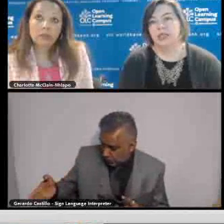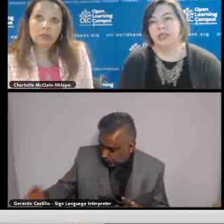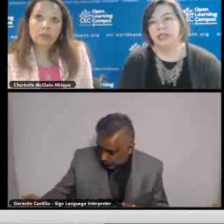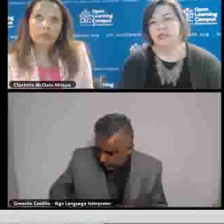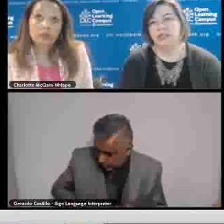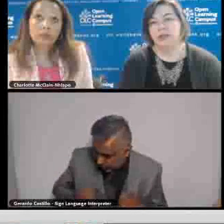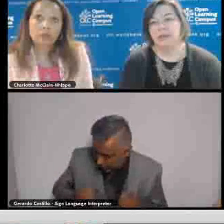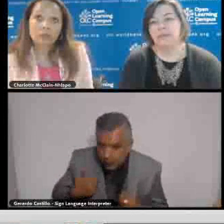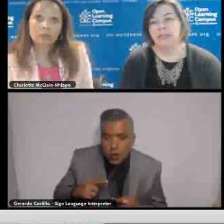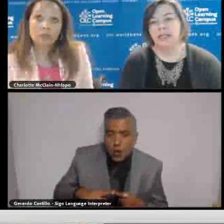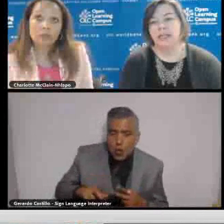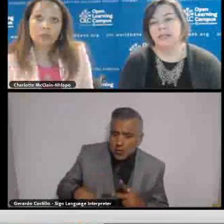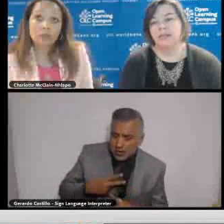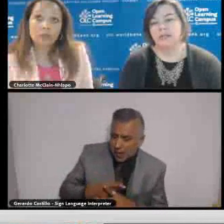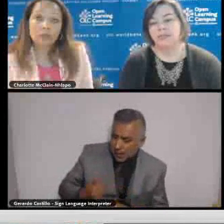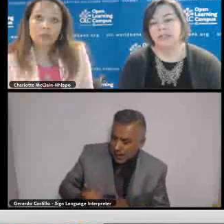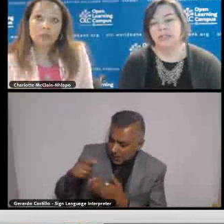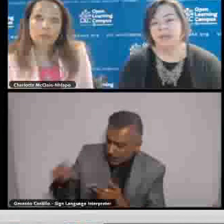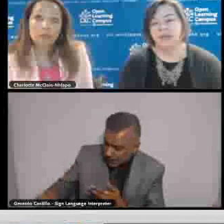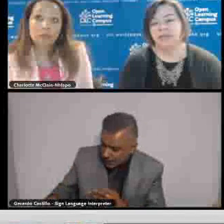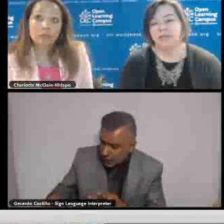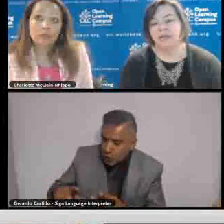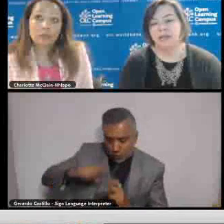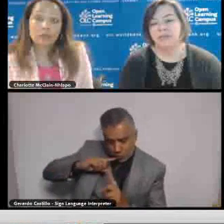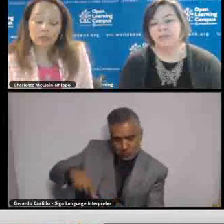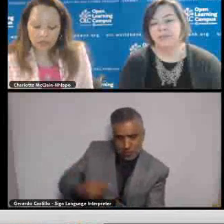can respond. But again, it's really about